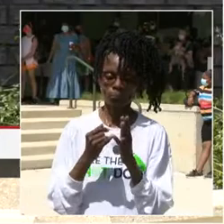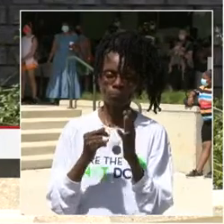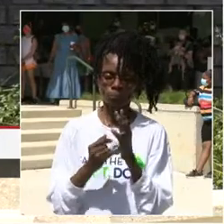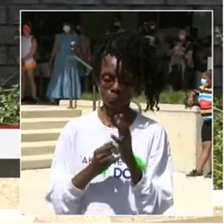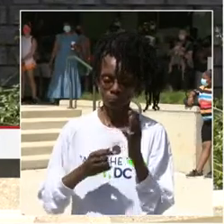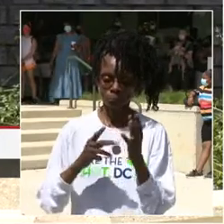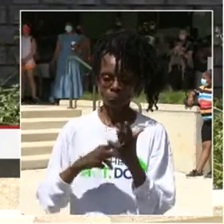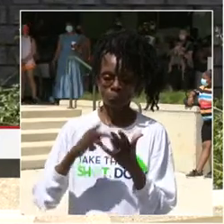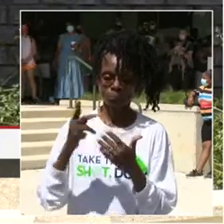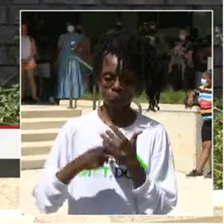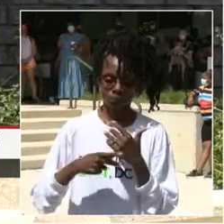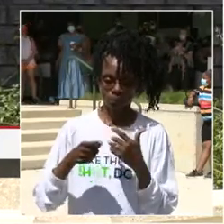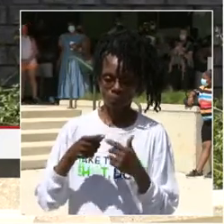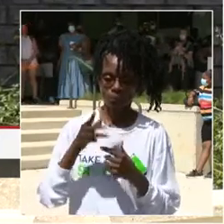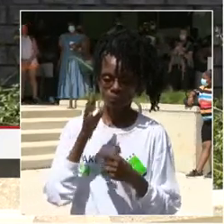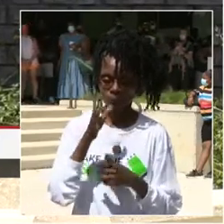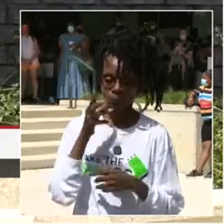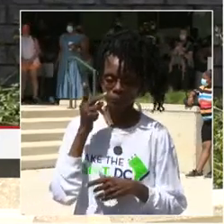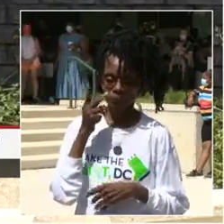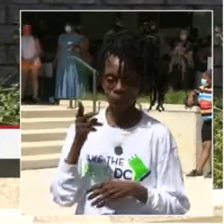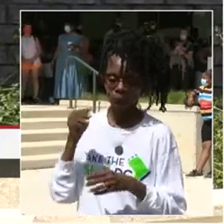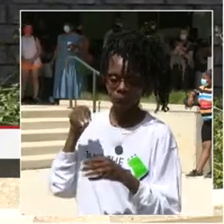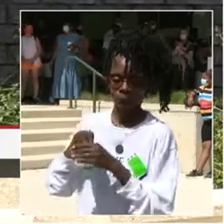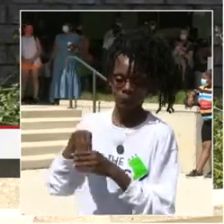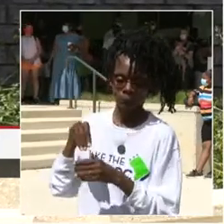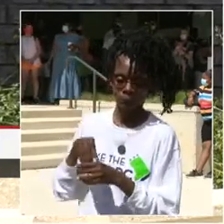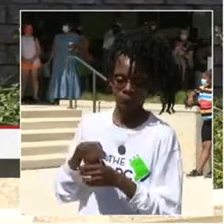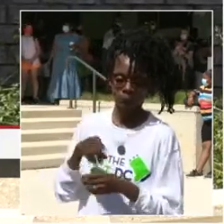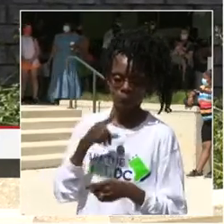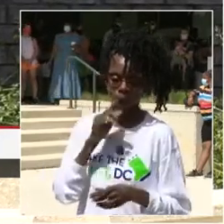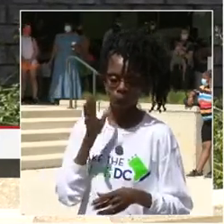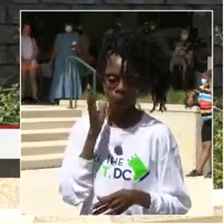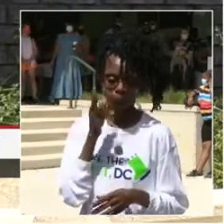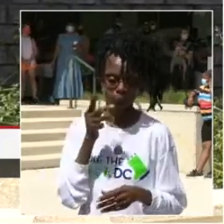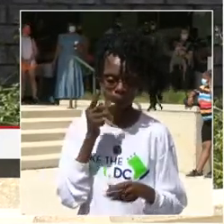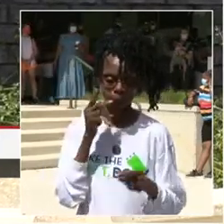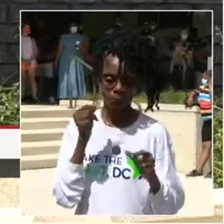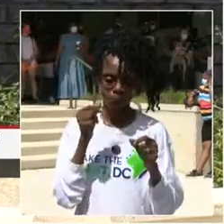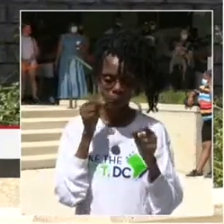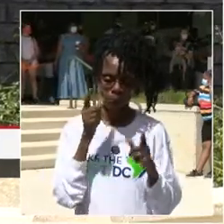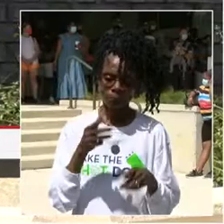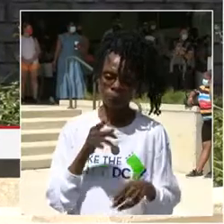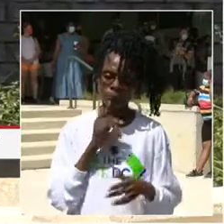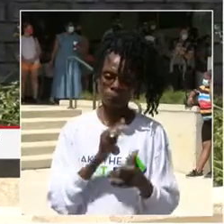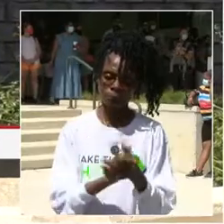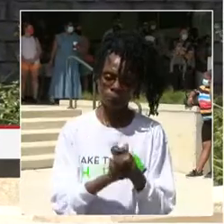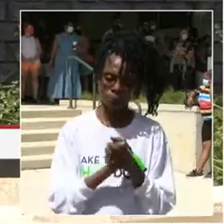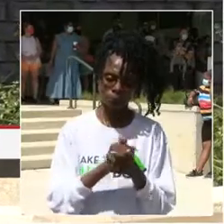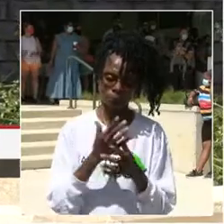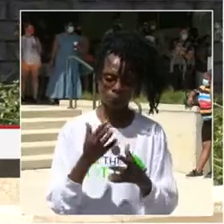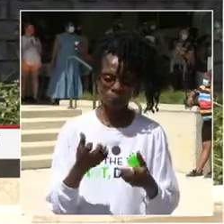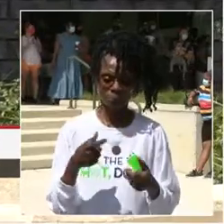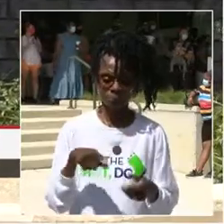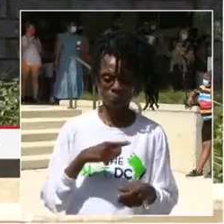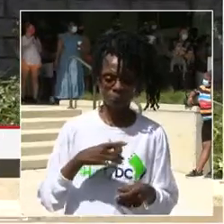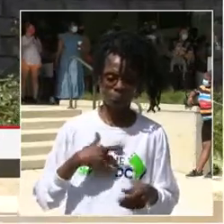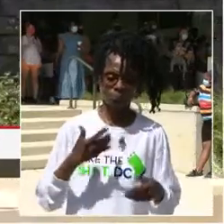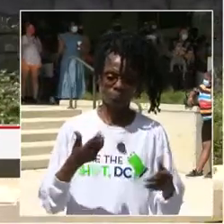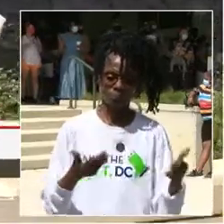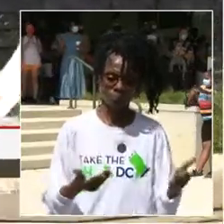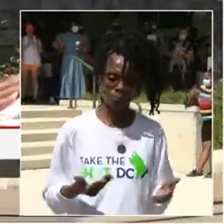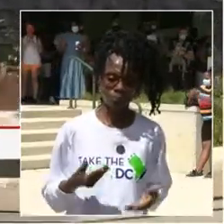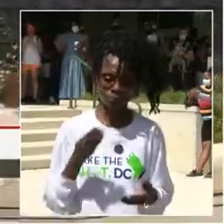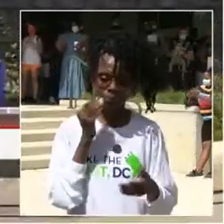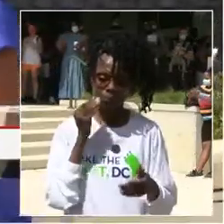be amazed. Congratulations again, and welcome home, Achievers. Here's to a great school year.